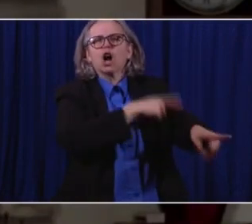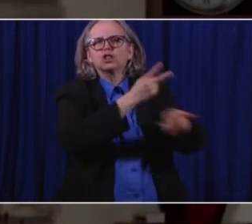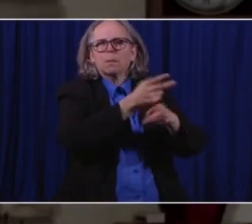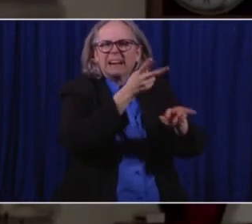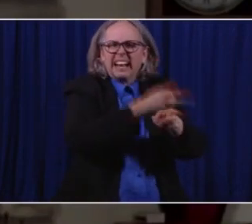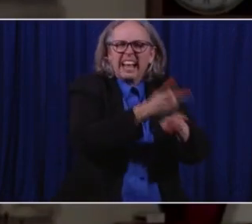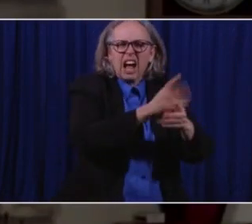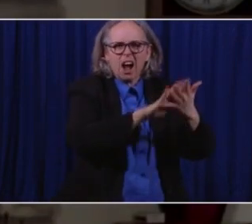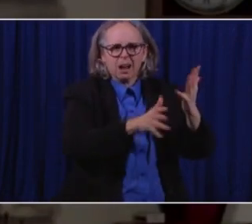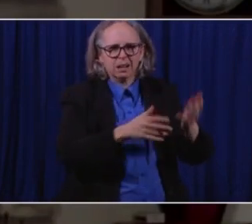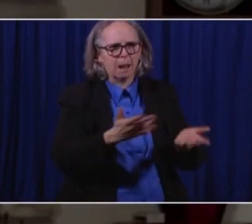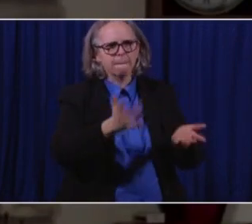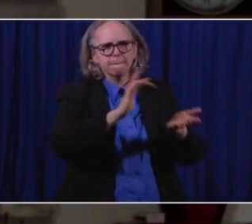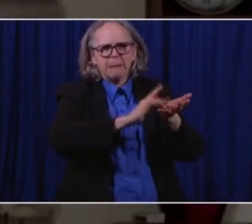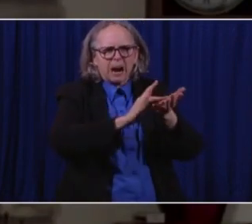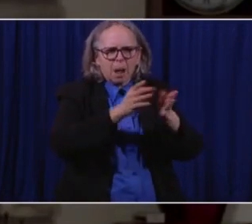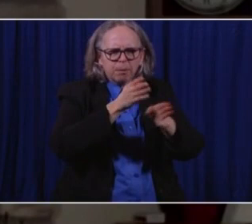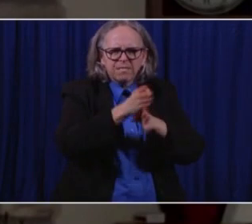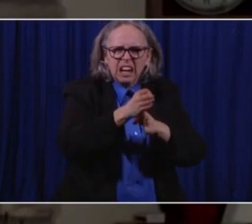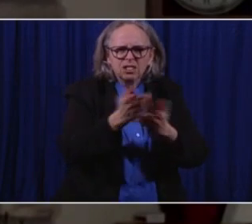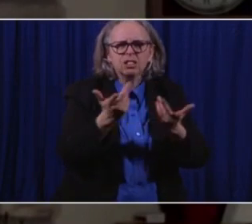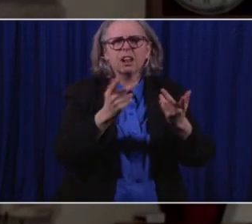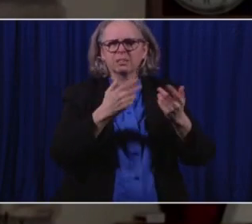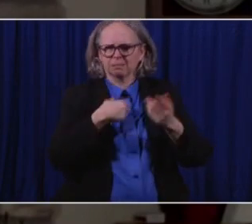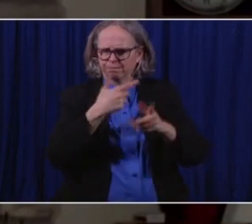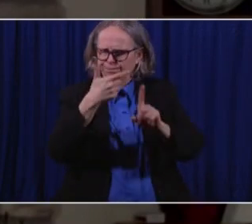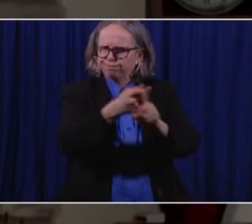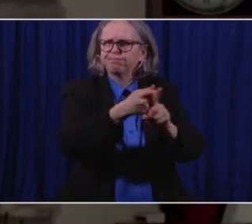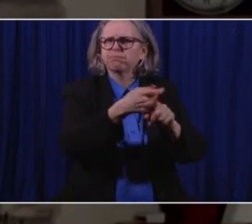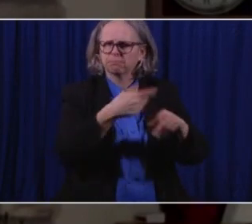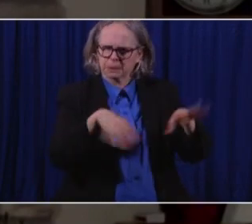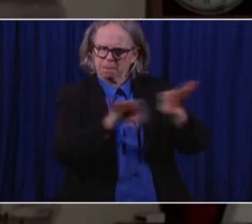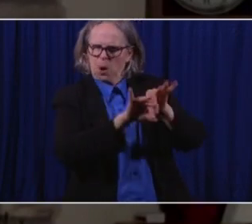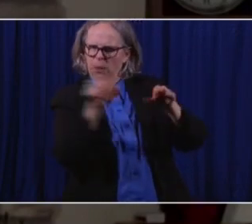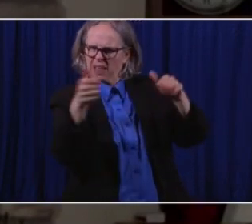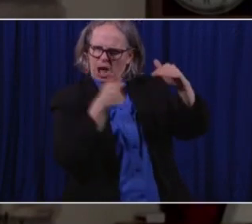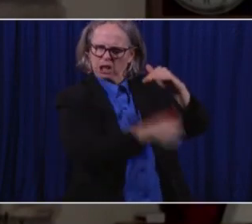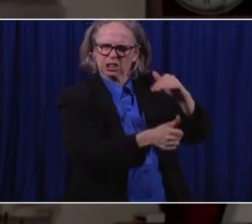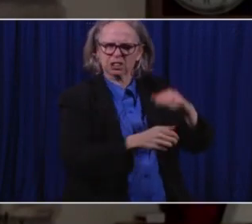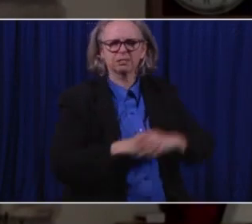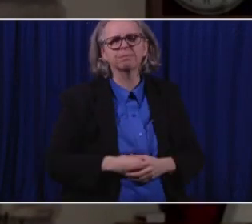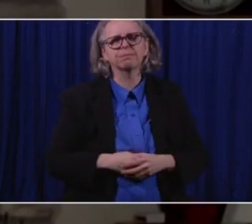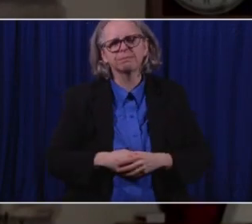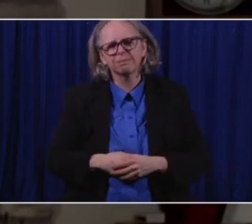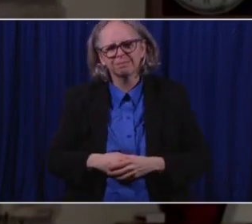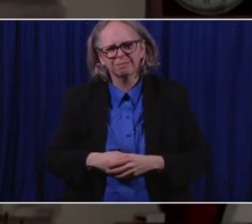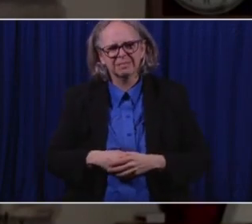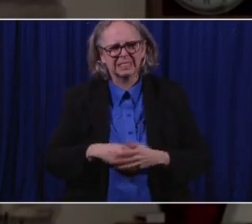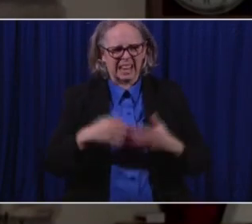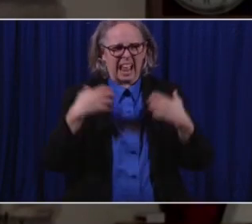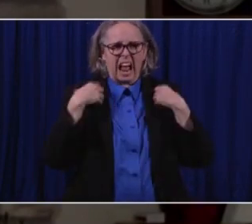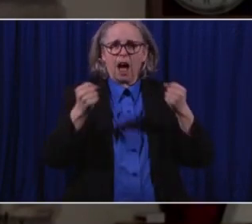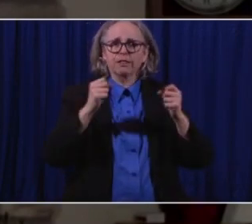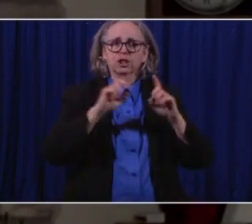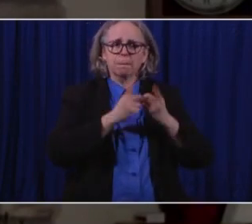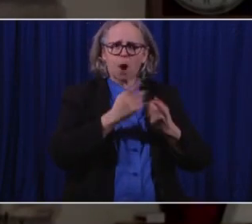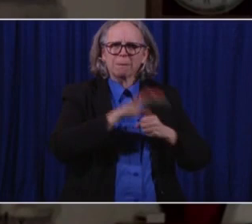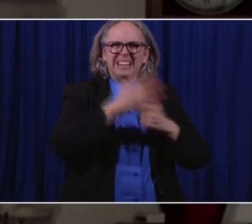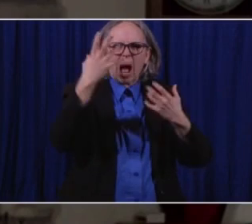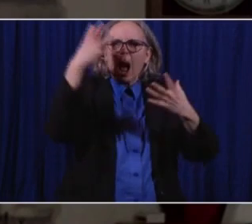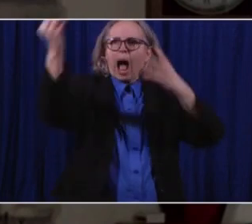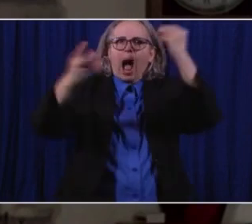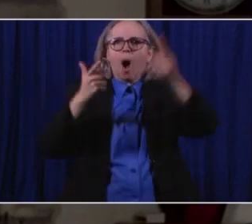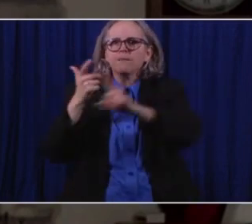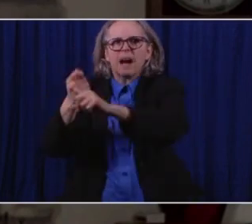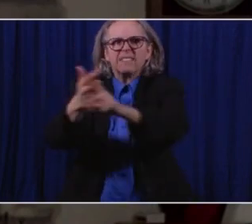personnel. We also are distributing some through our health departments. They are out vaccinating people like